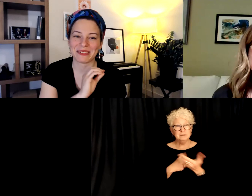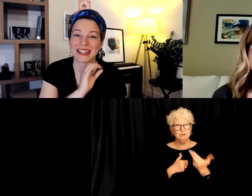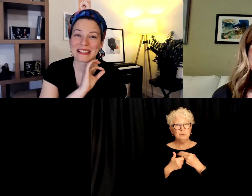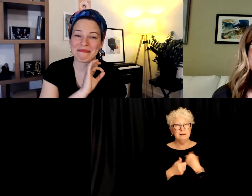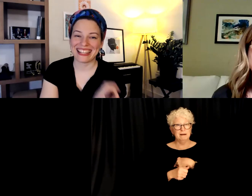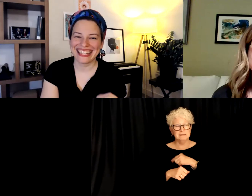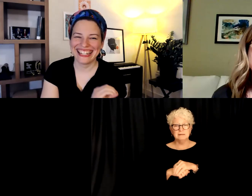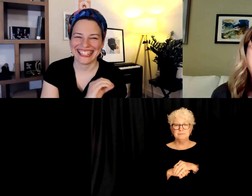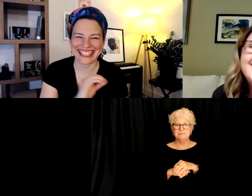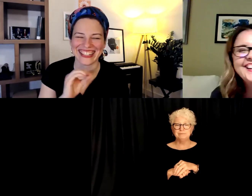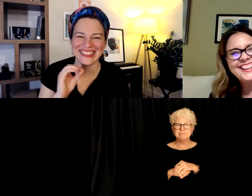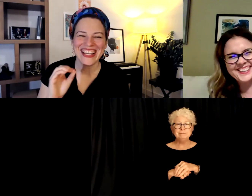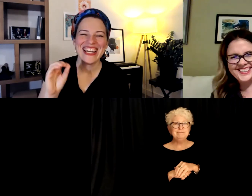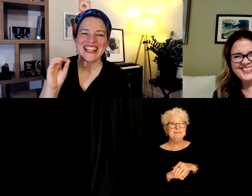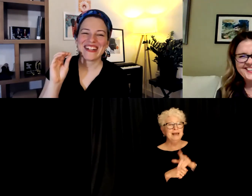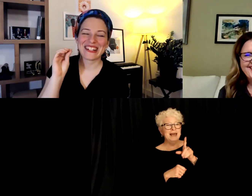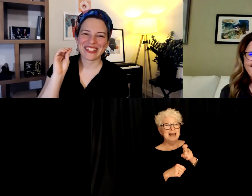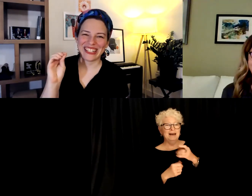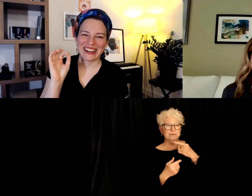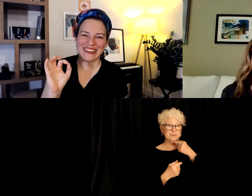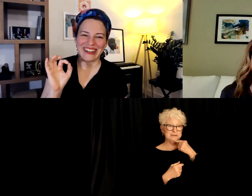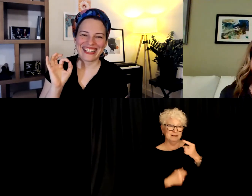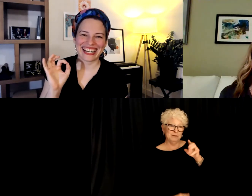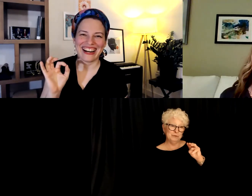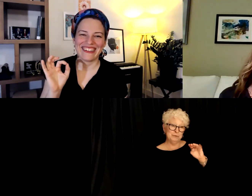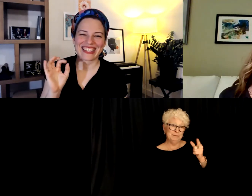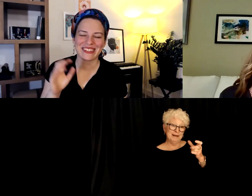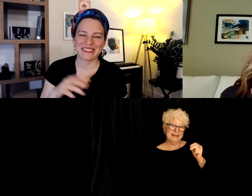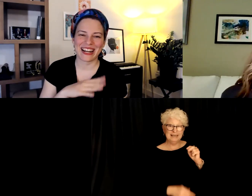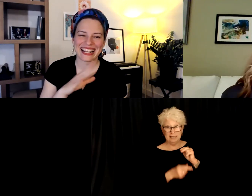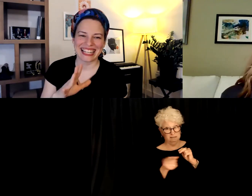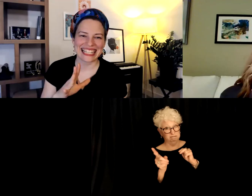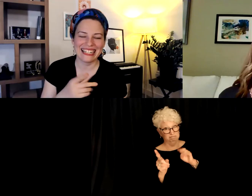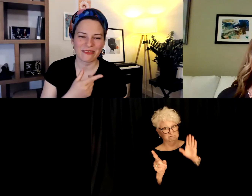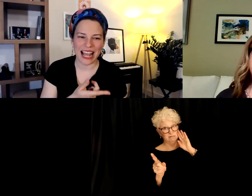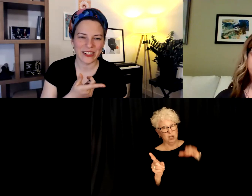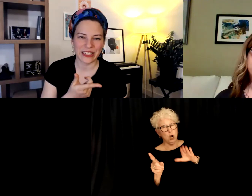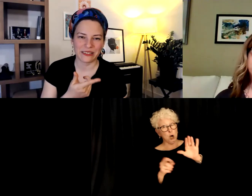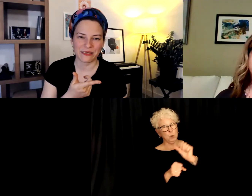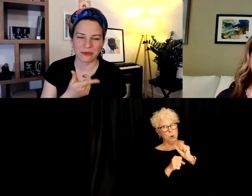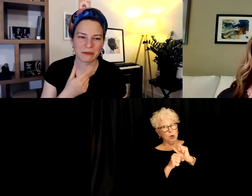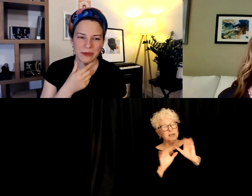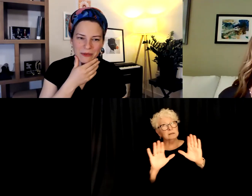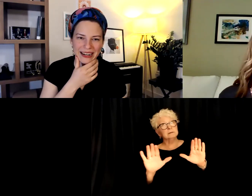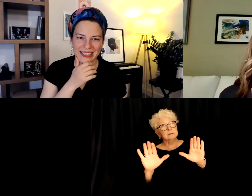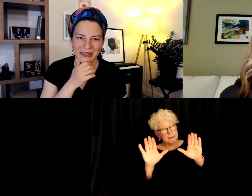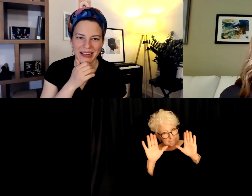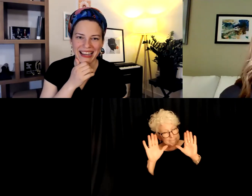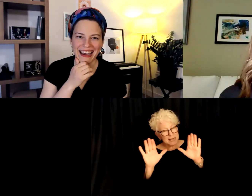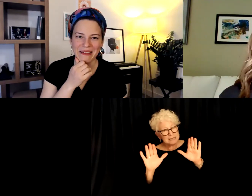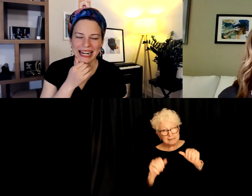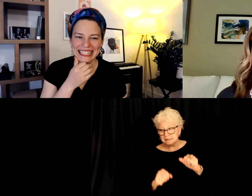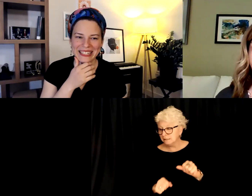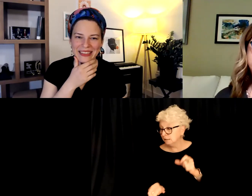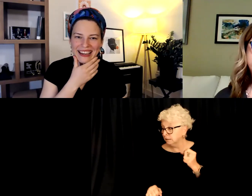Megan's work is amazing. So you should really go and check it out. She's written many essays. I didn't actually read Birthright, so